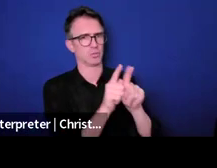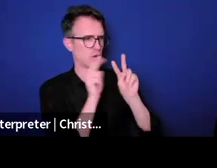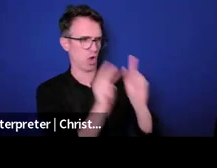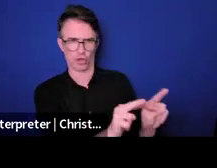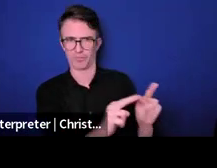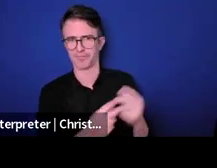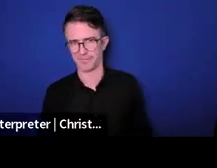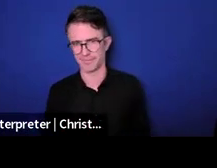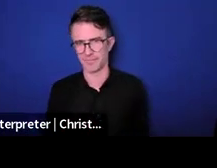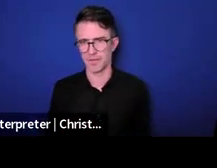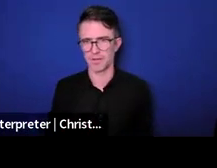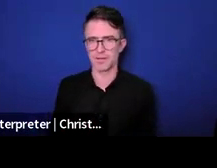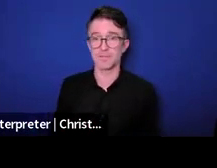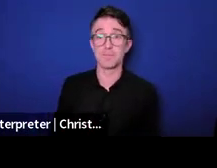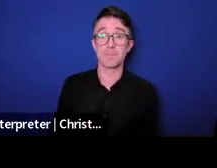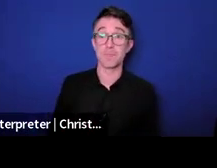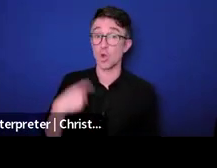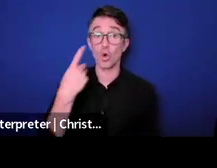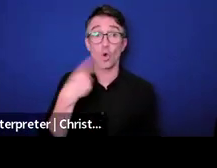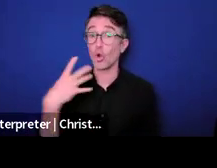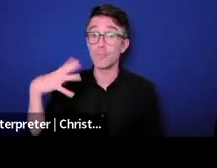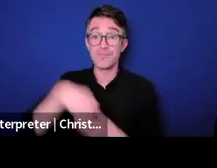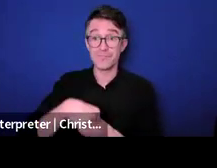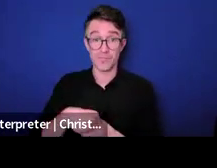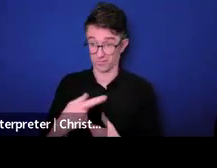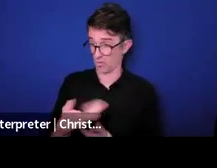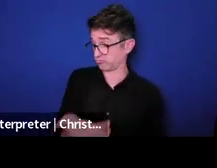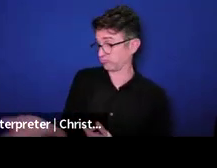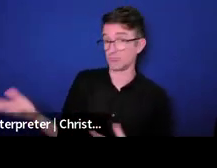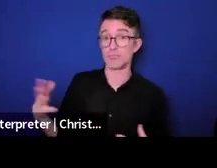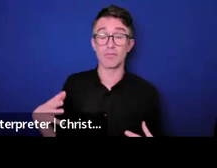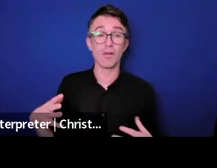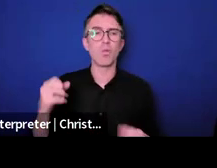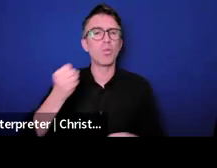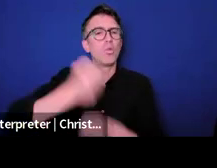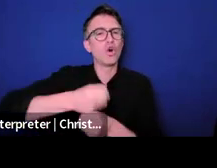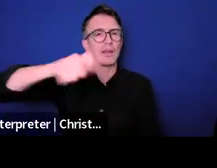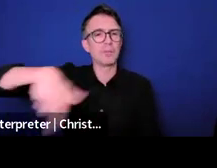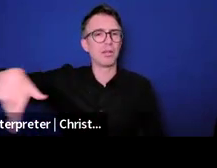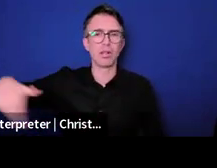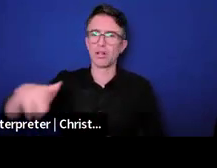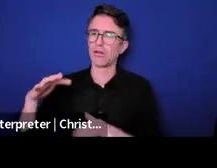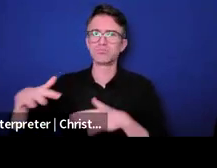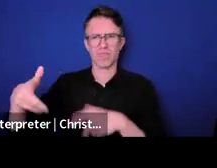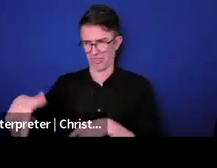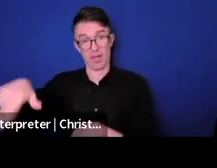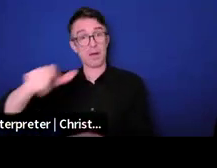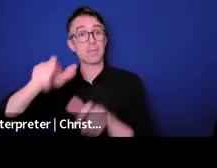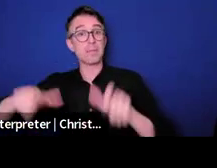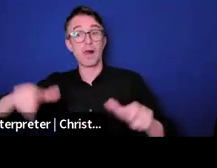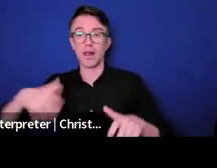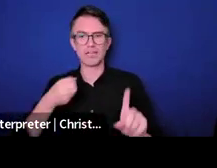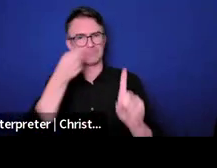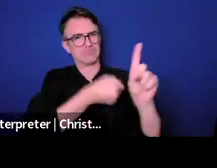organizations, which in some instances have a great role, a potential in terms of bargaining. We also have